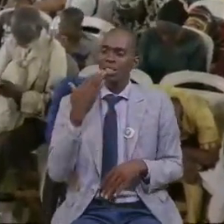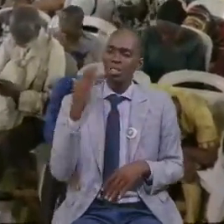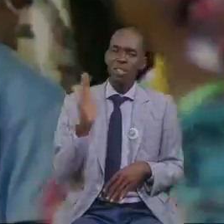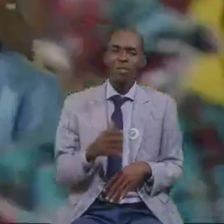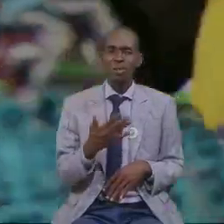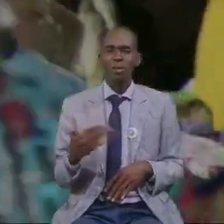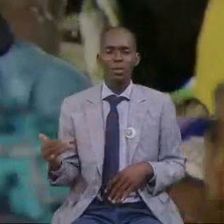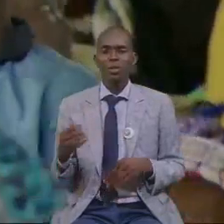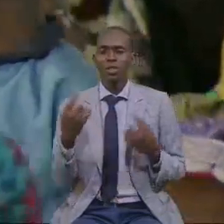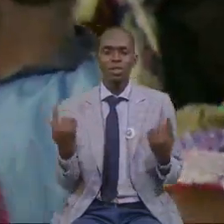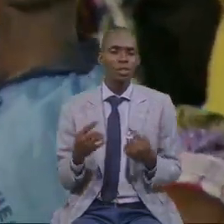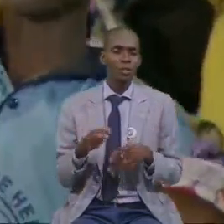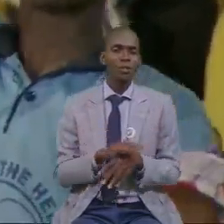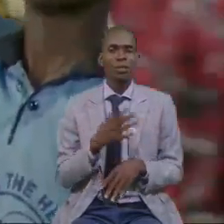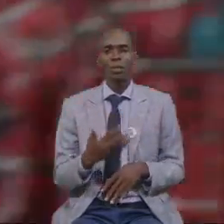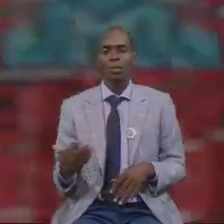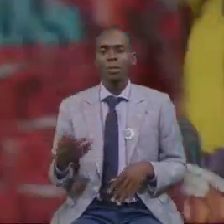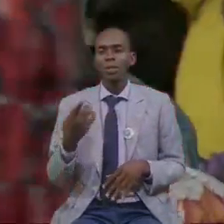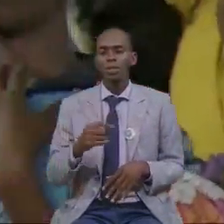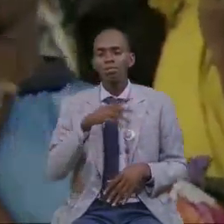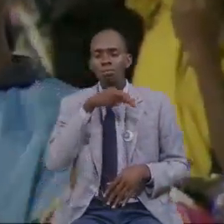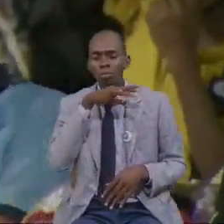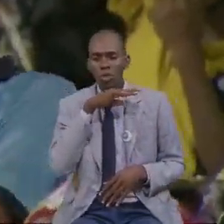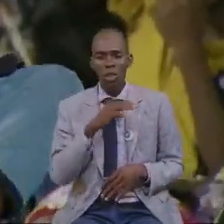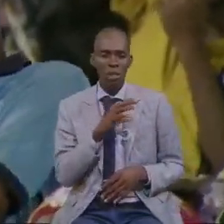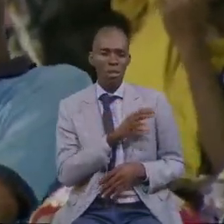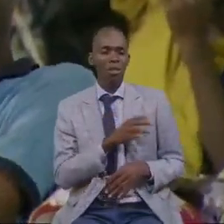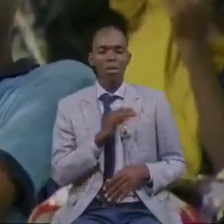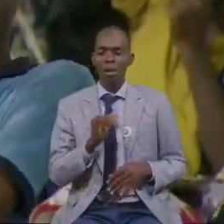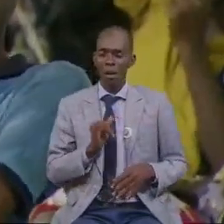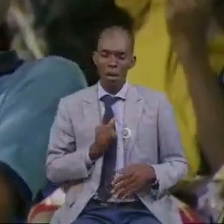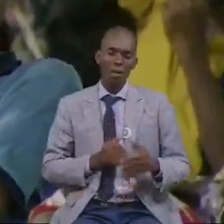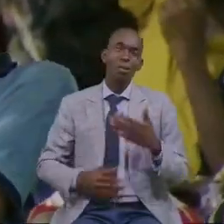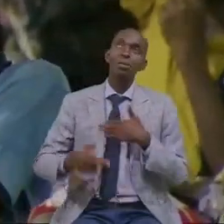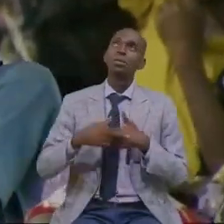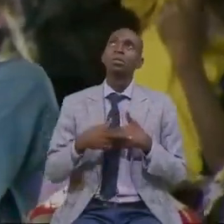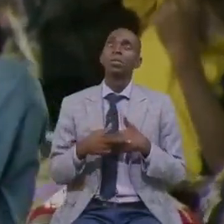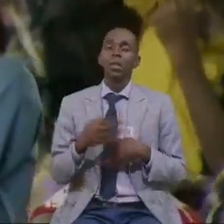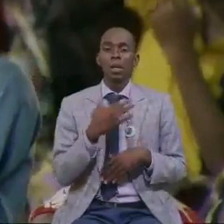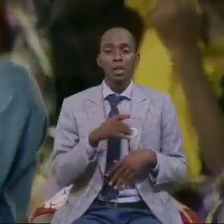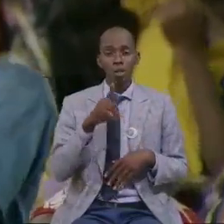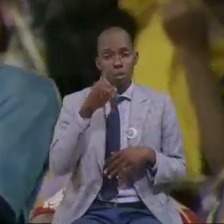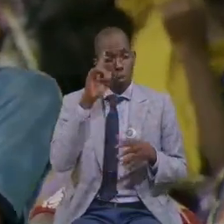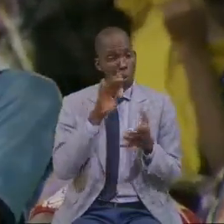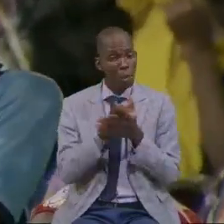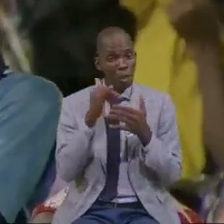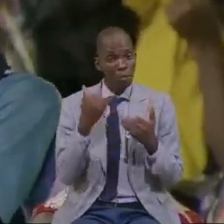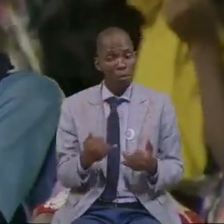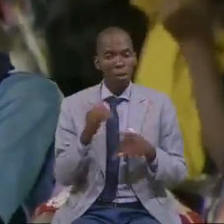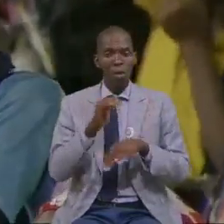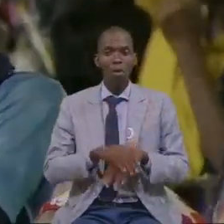perverted things, polluted character. I return. And then you believe now on the